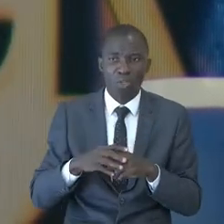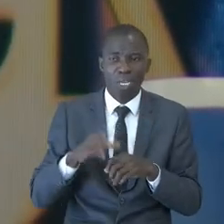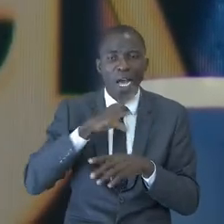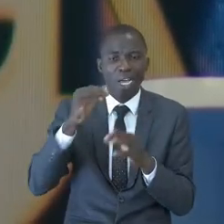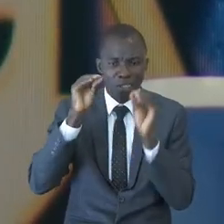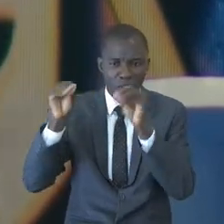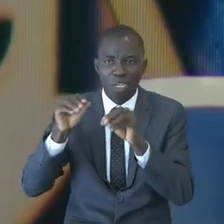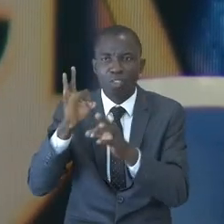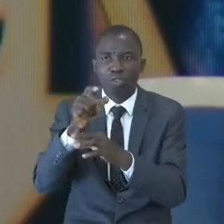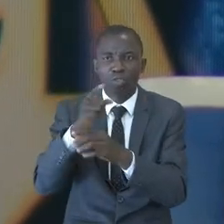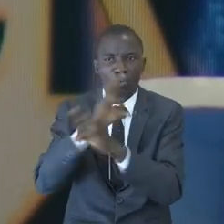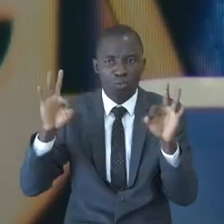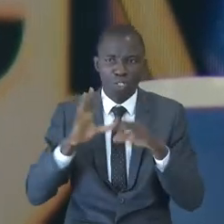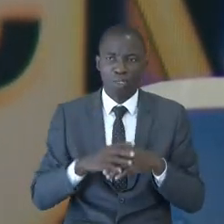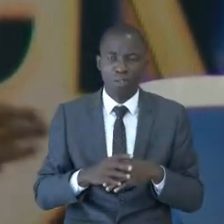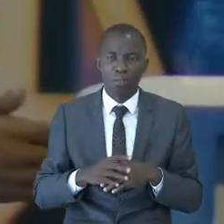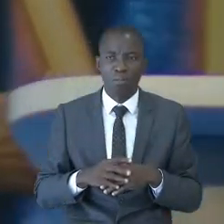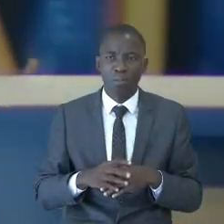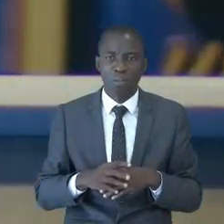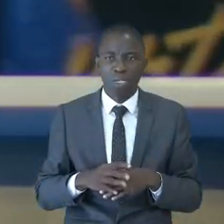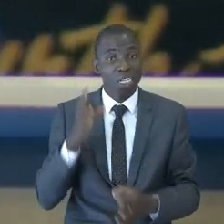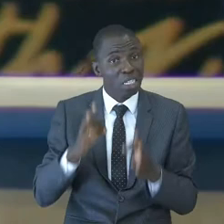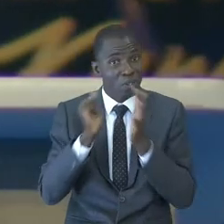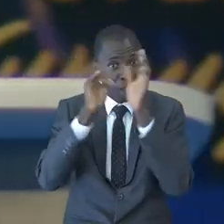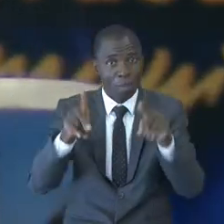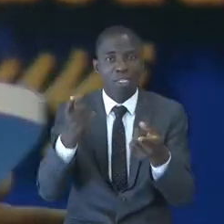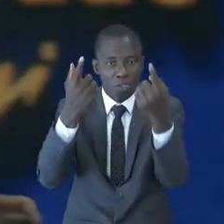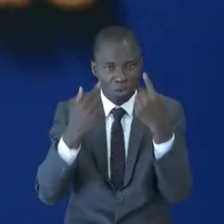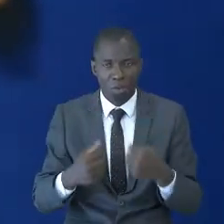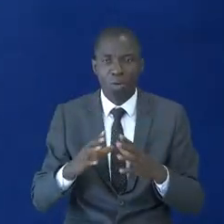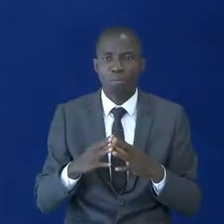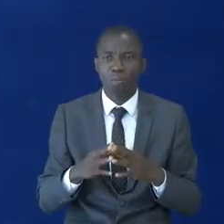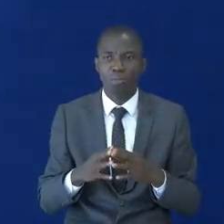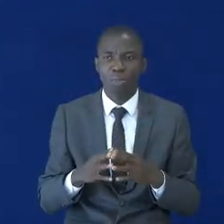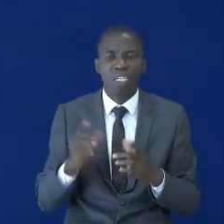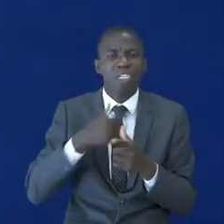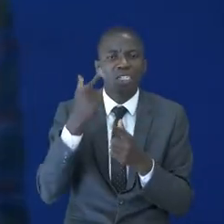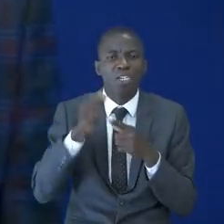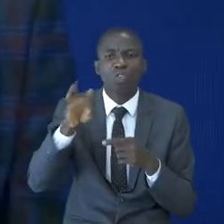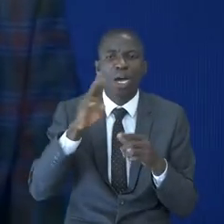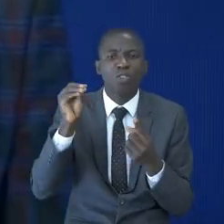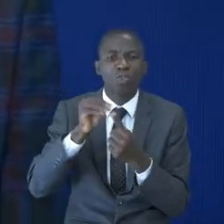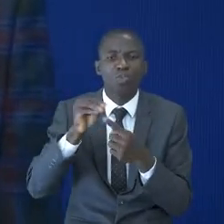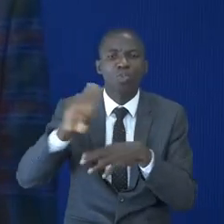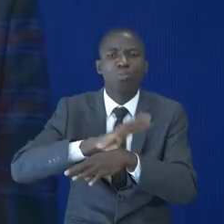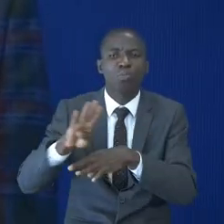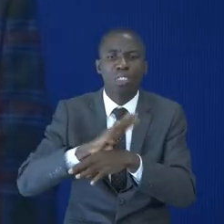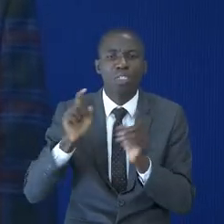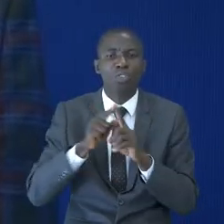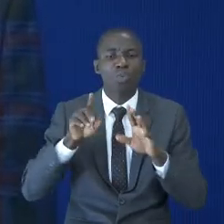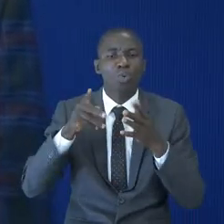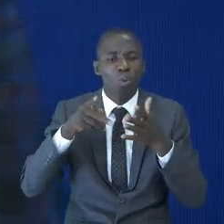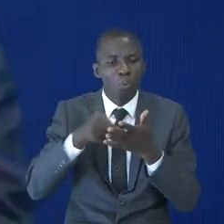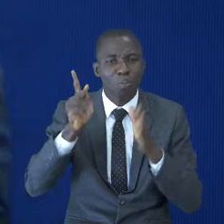you free. Now, if that person comes and you are too busy to give attention to